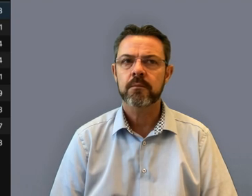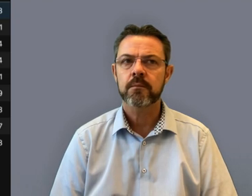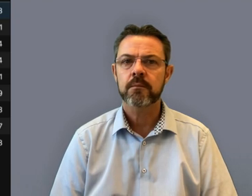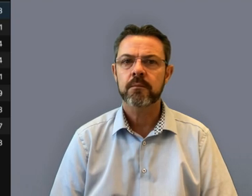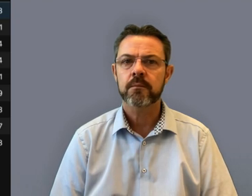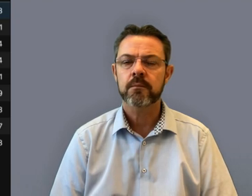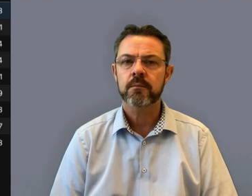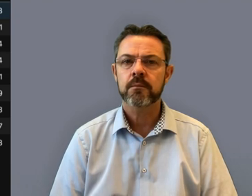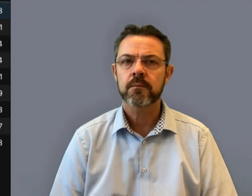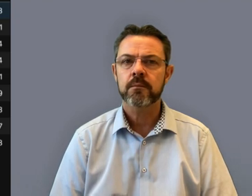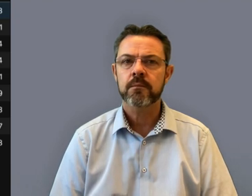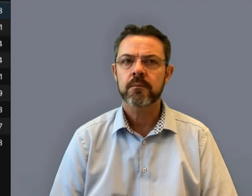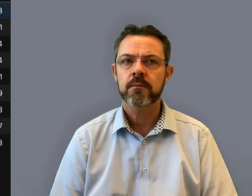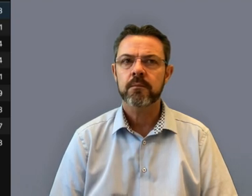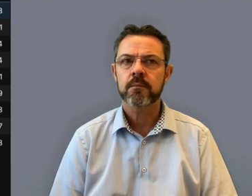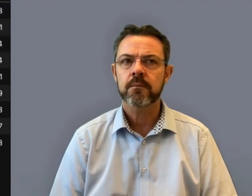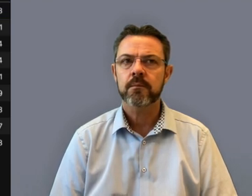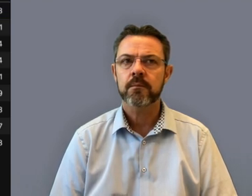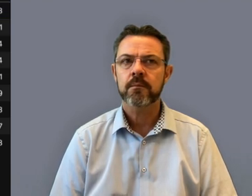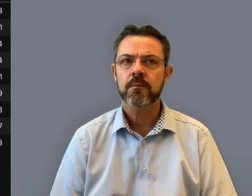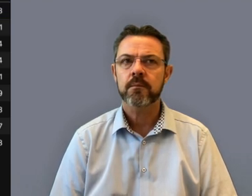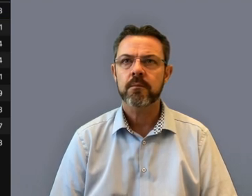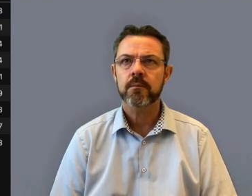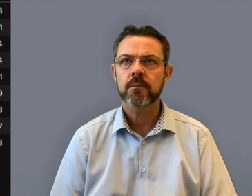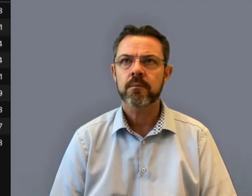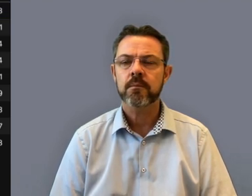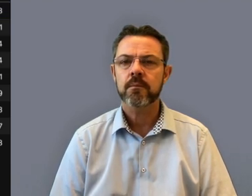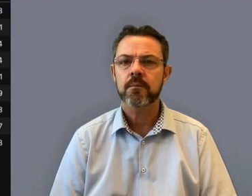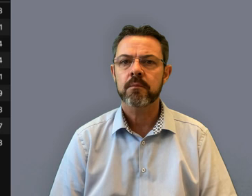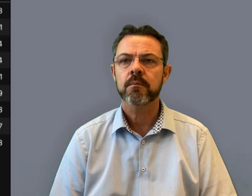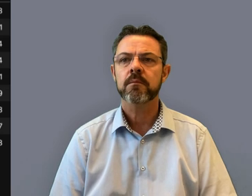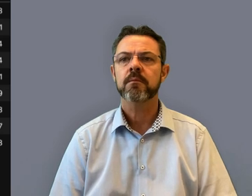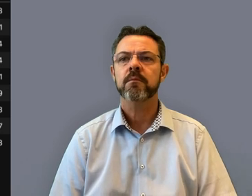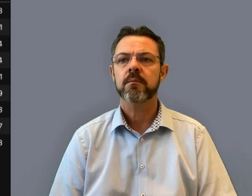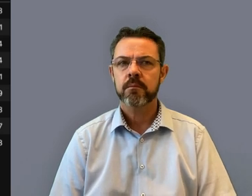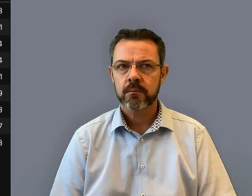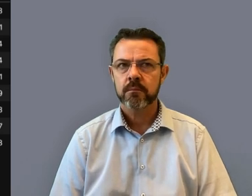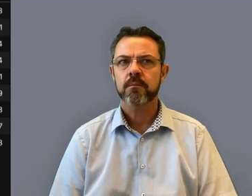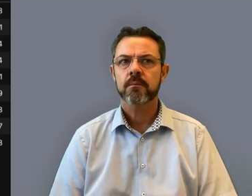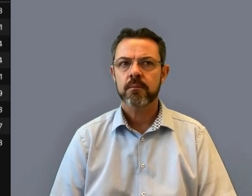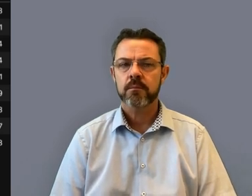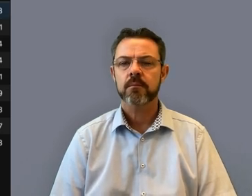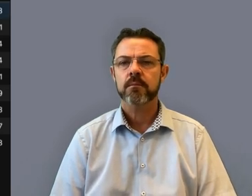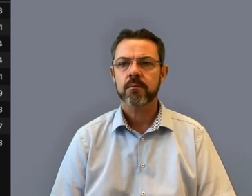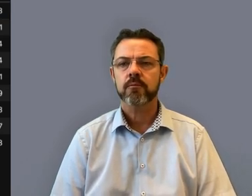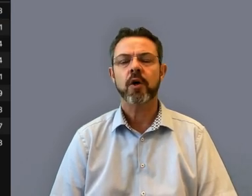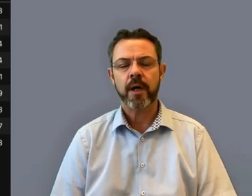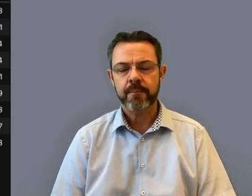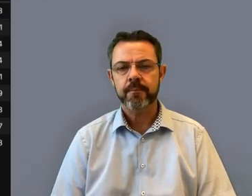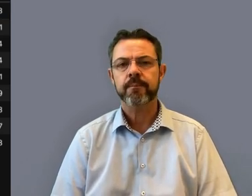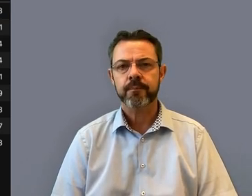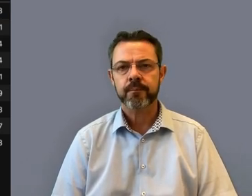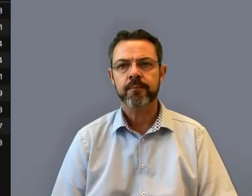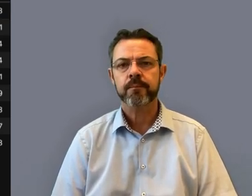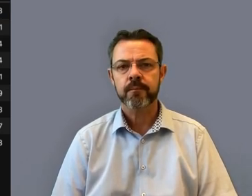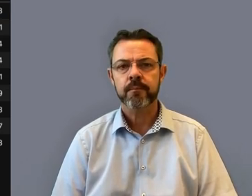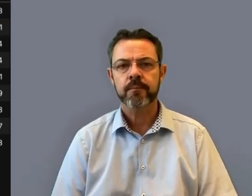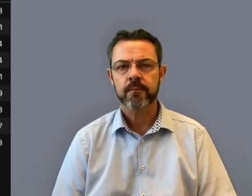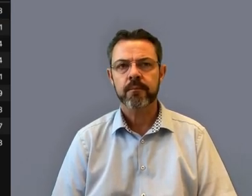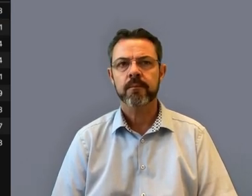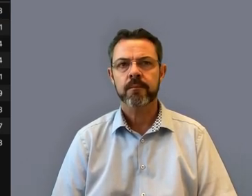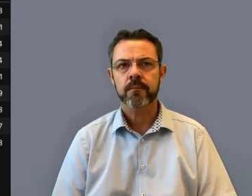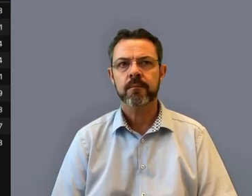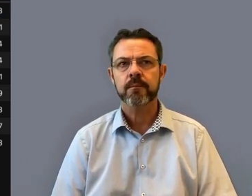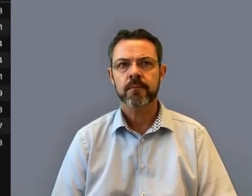But what the client can do is perhaps they can use different vehicles that allows them to collect quicker. So if they use